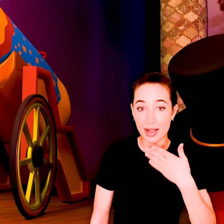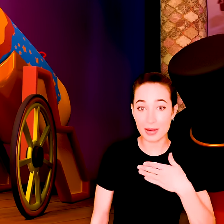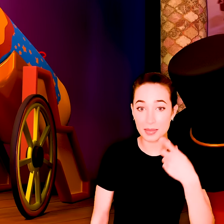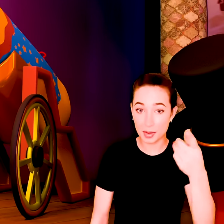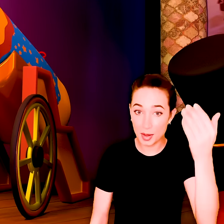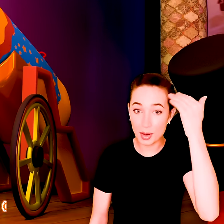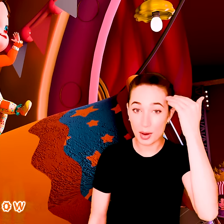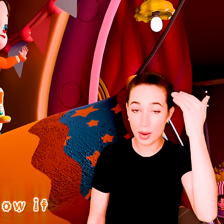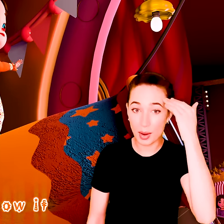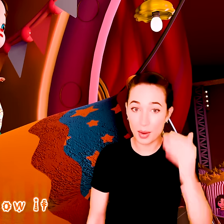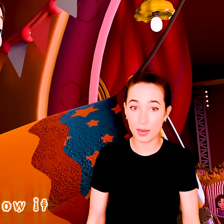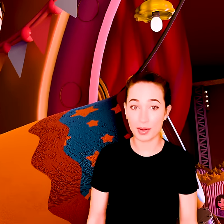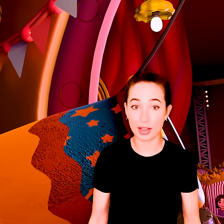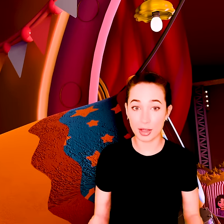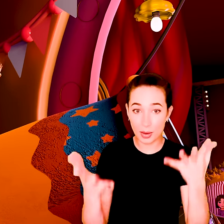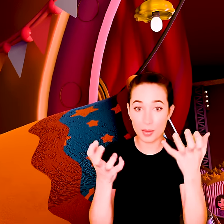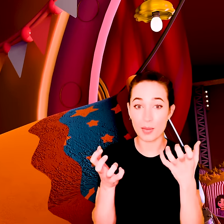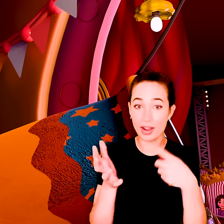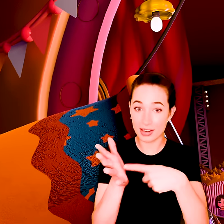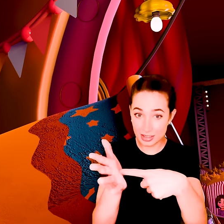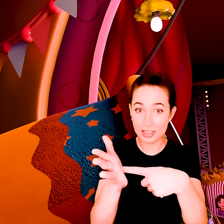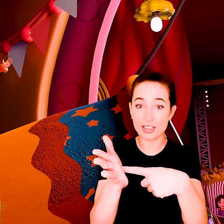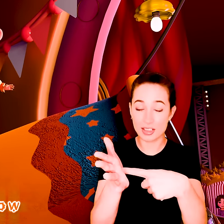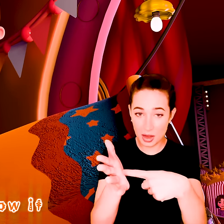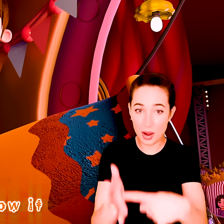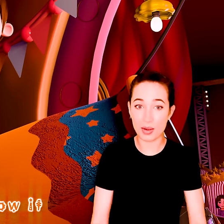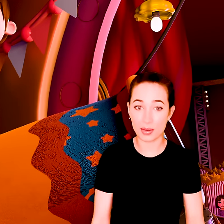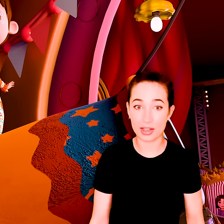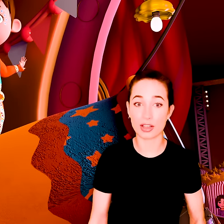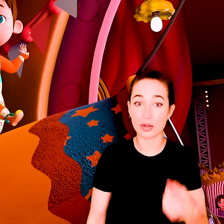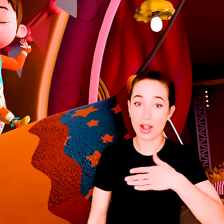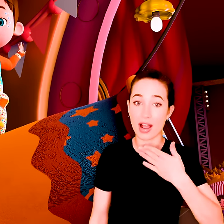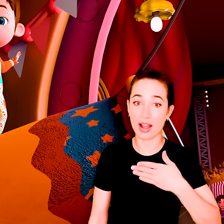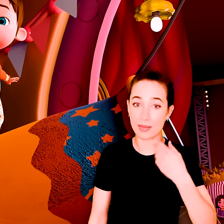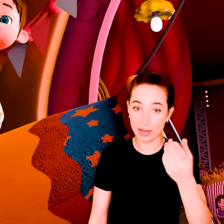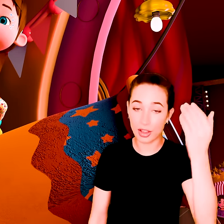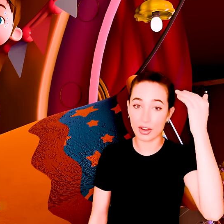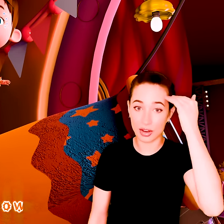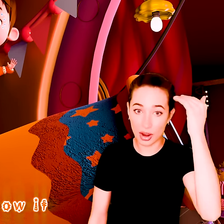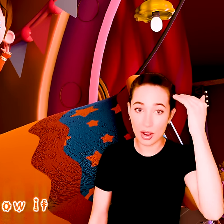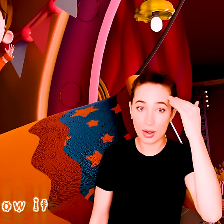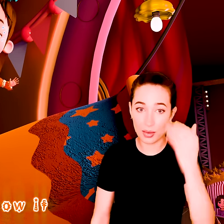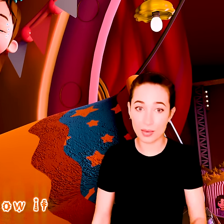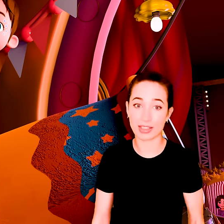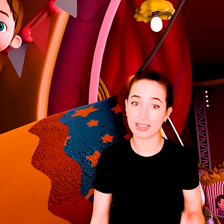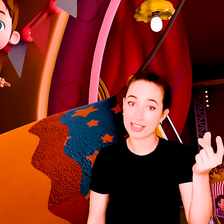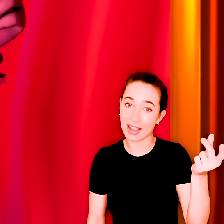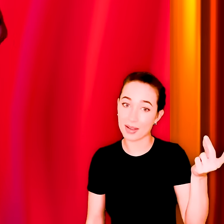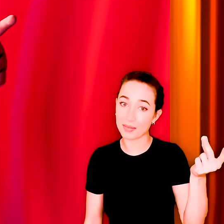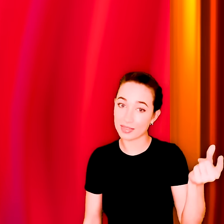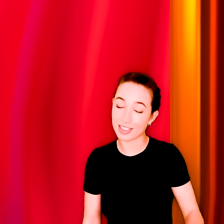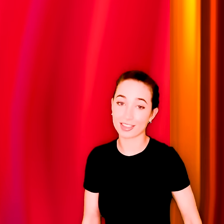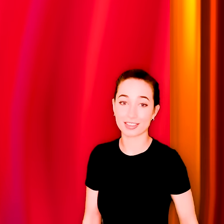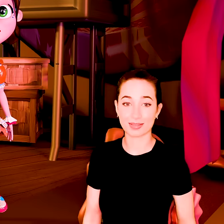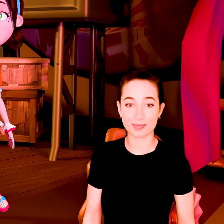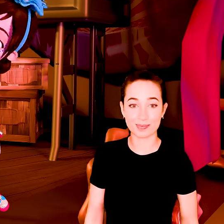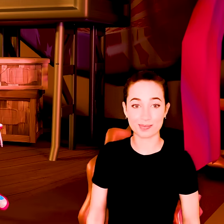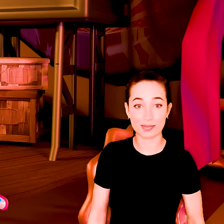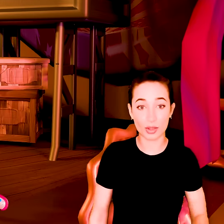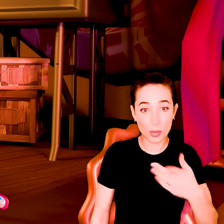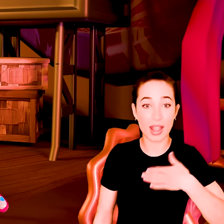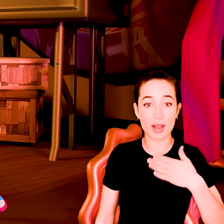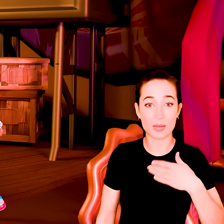if you're happy and you know it and you really want to show it if you're happy and you know it snap your fingers